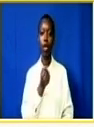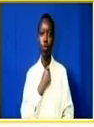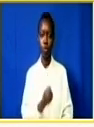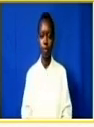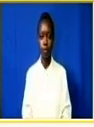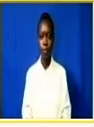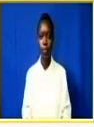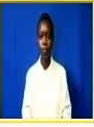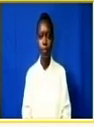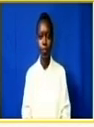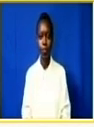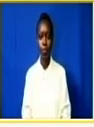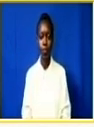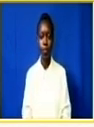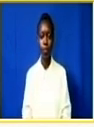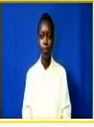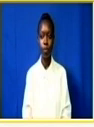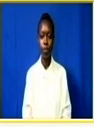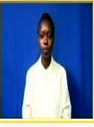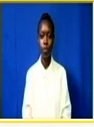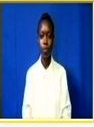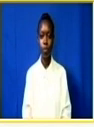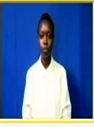sweet potato vines. Mm-hmm. Sweet